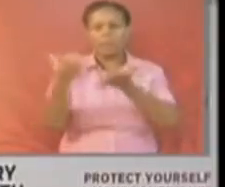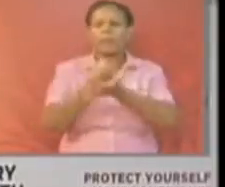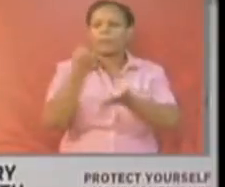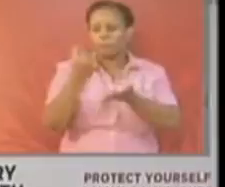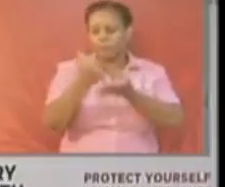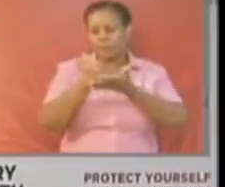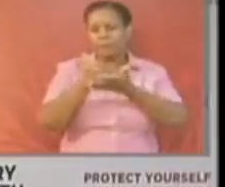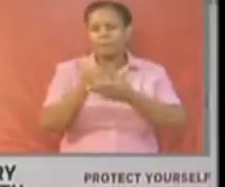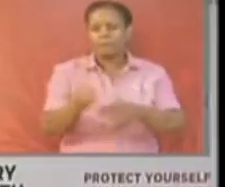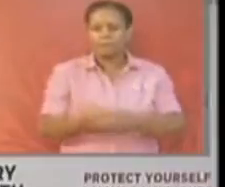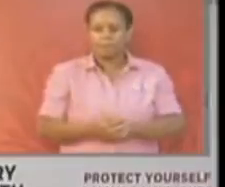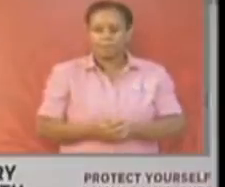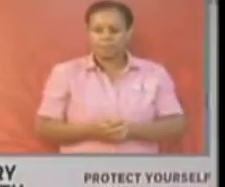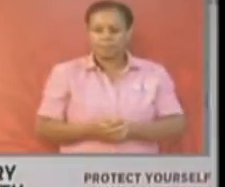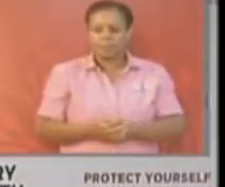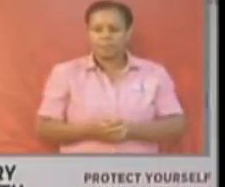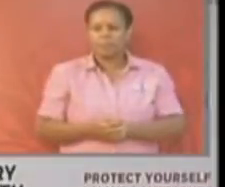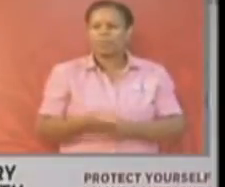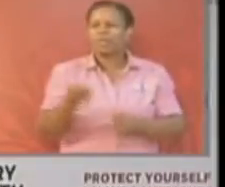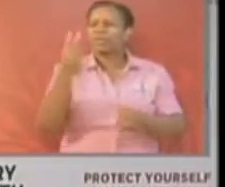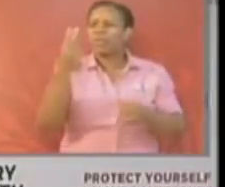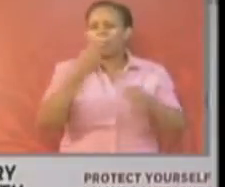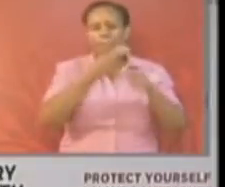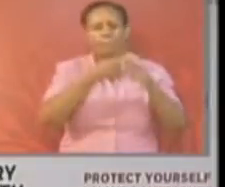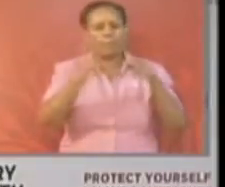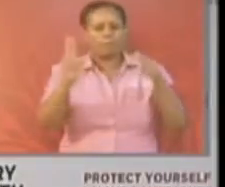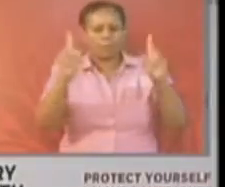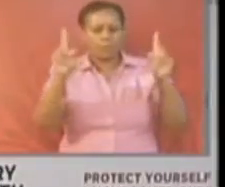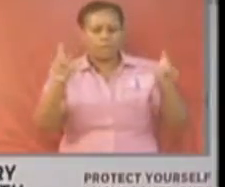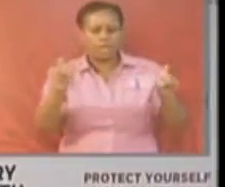brief questions from the Newsday.